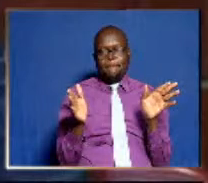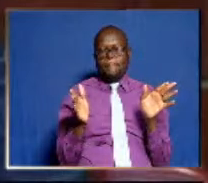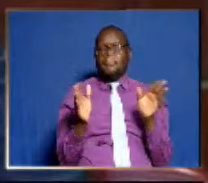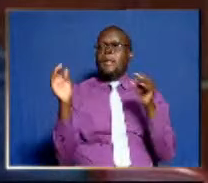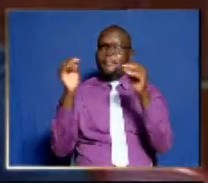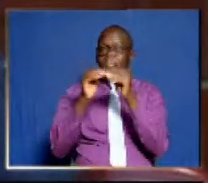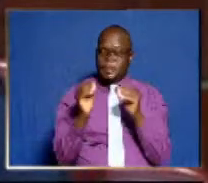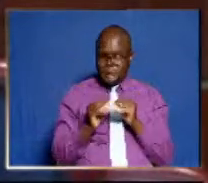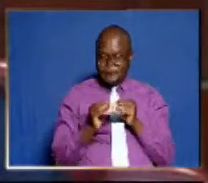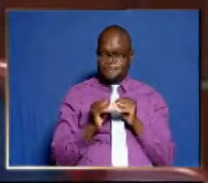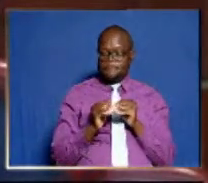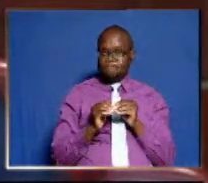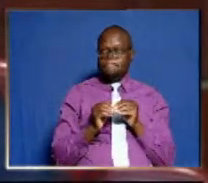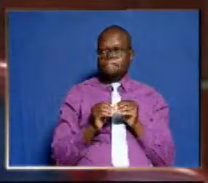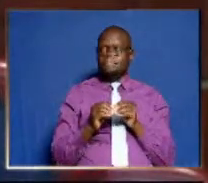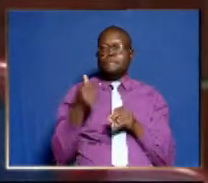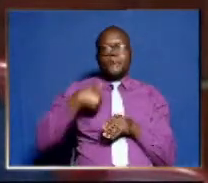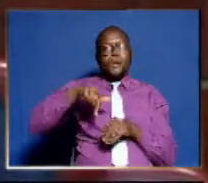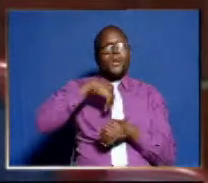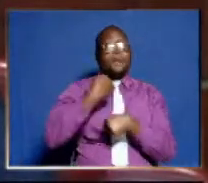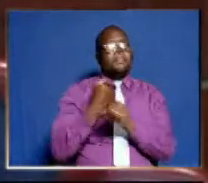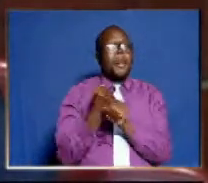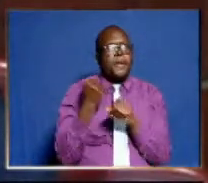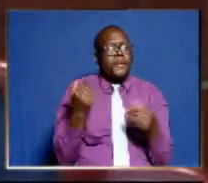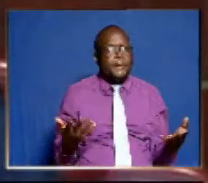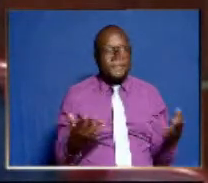hearing. Honorable Speaker, we made